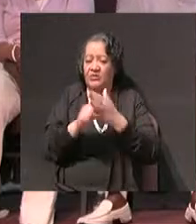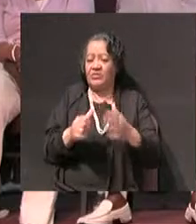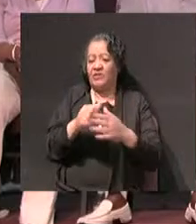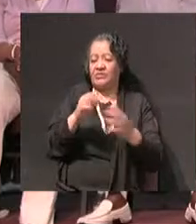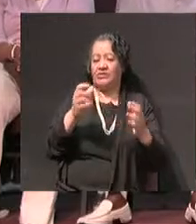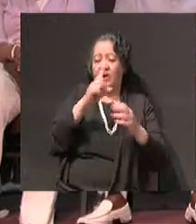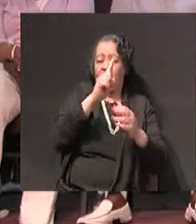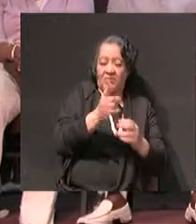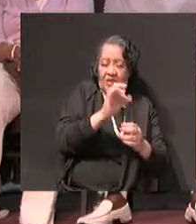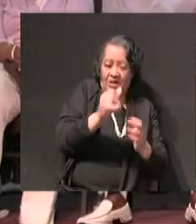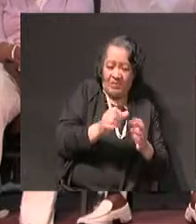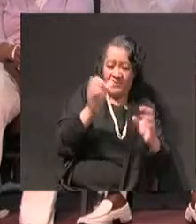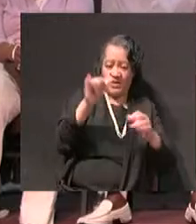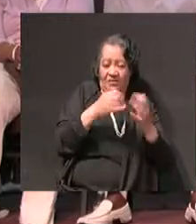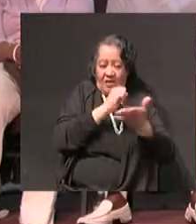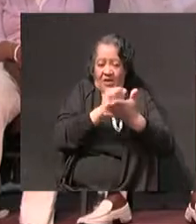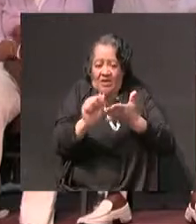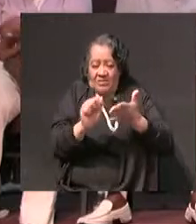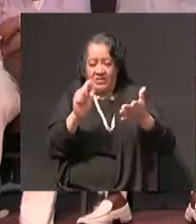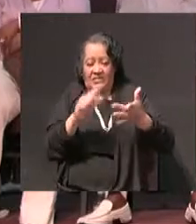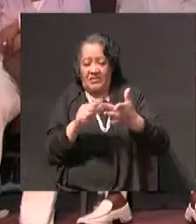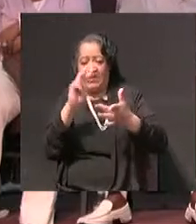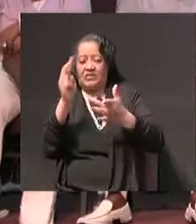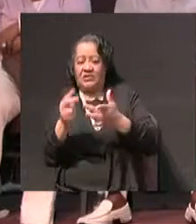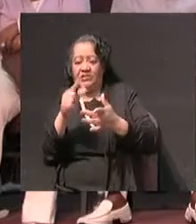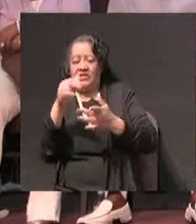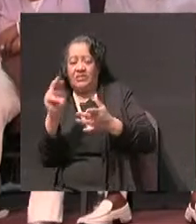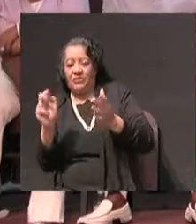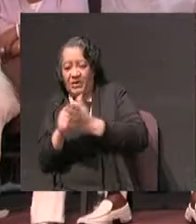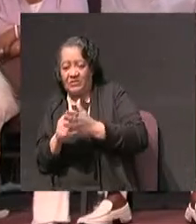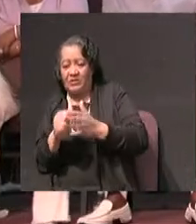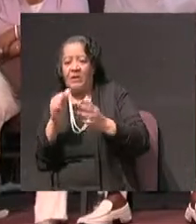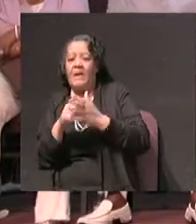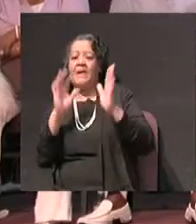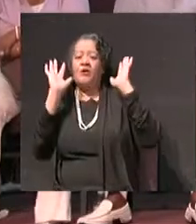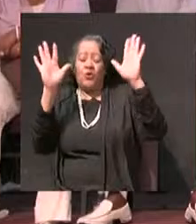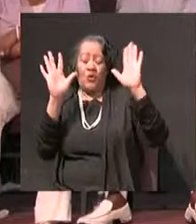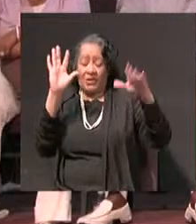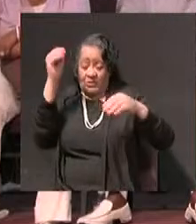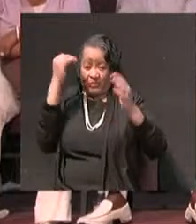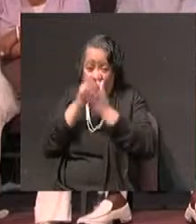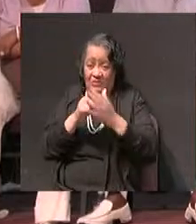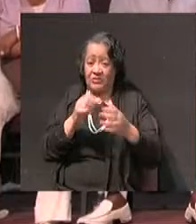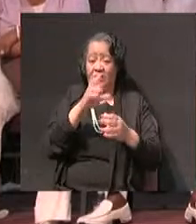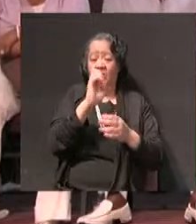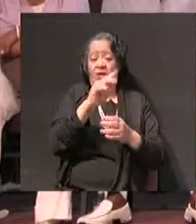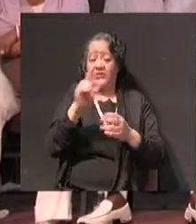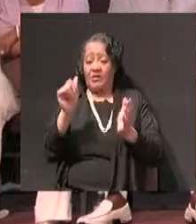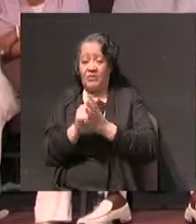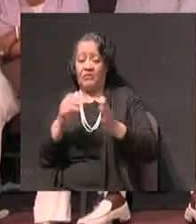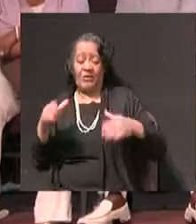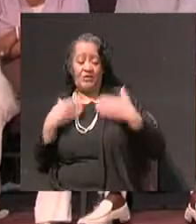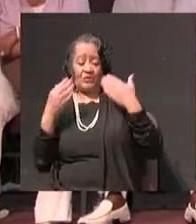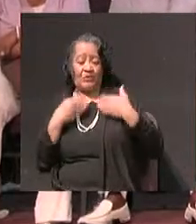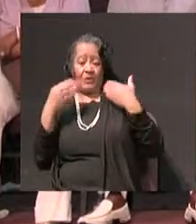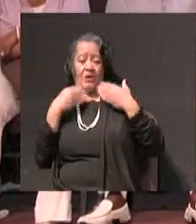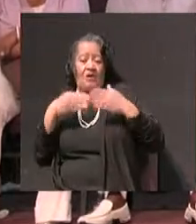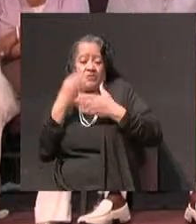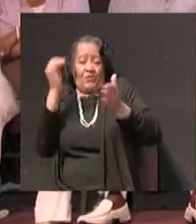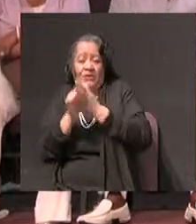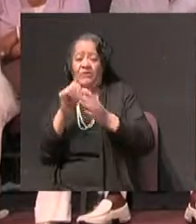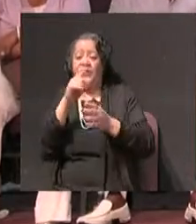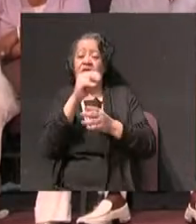1 Corinthians, he's the sanctifier. In Galatians, he's amazing grace. In Ephesians, he's the unsearchable riches.